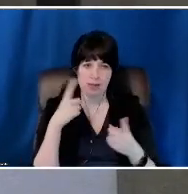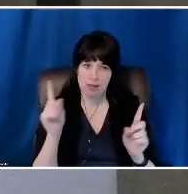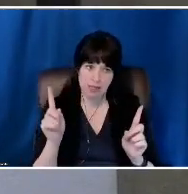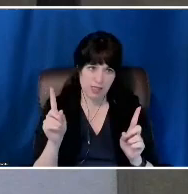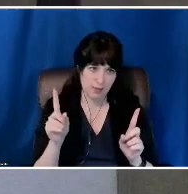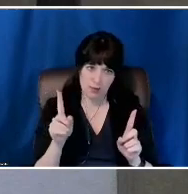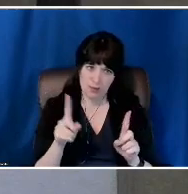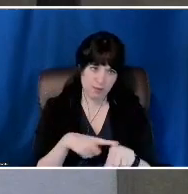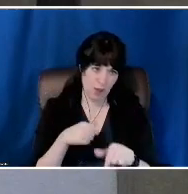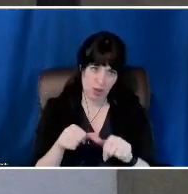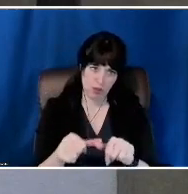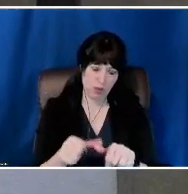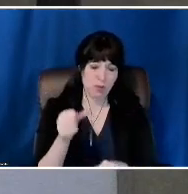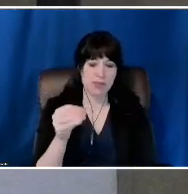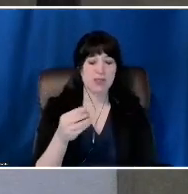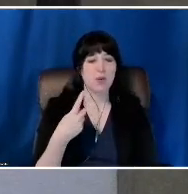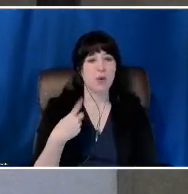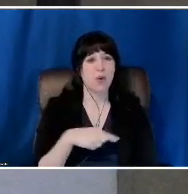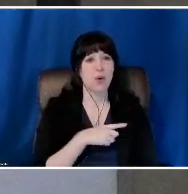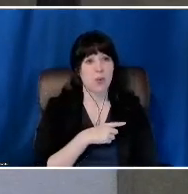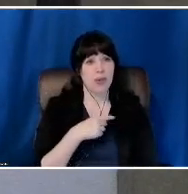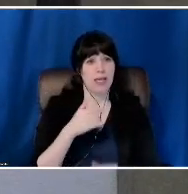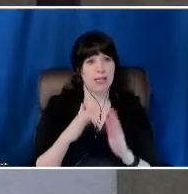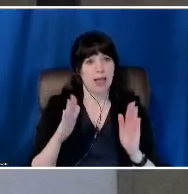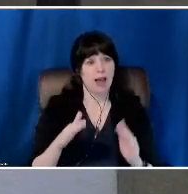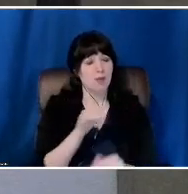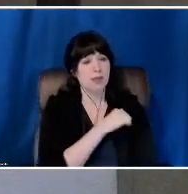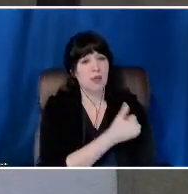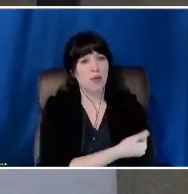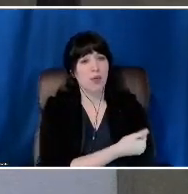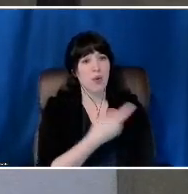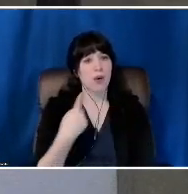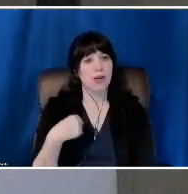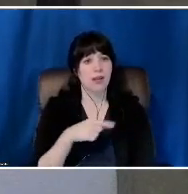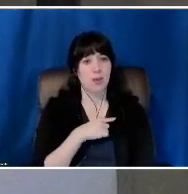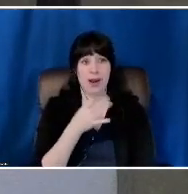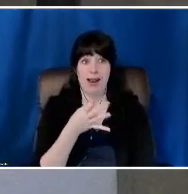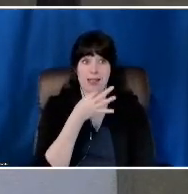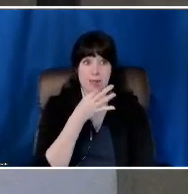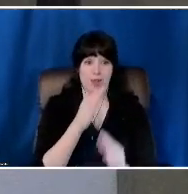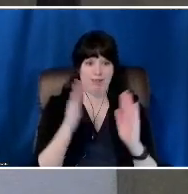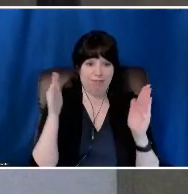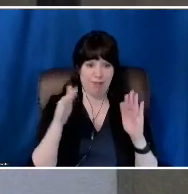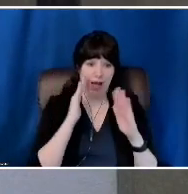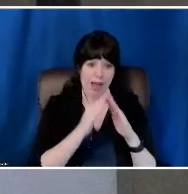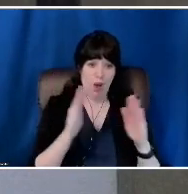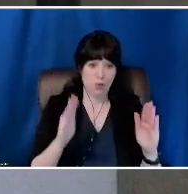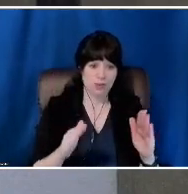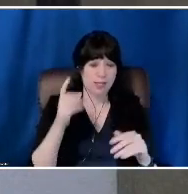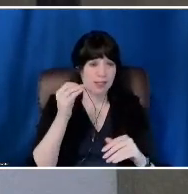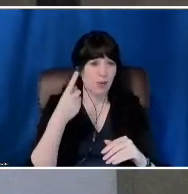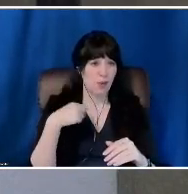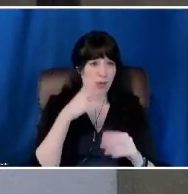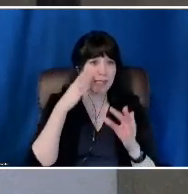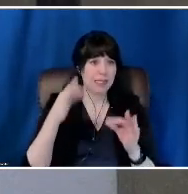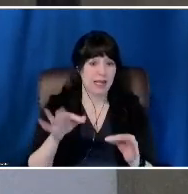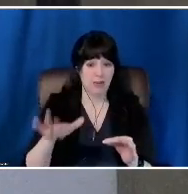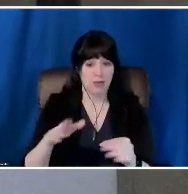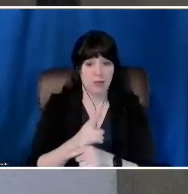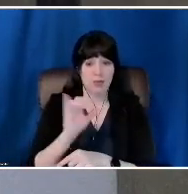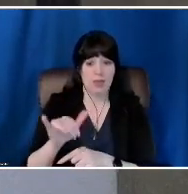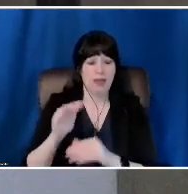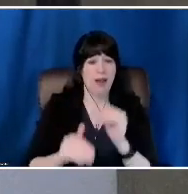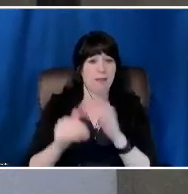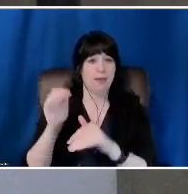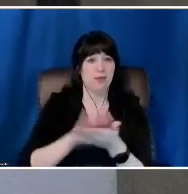long-term, and so we as the housing authority, we're experts at housing, so we decided to take that building and turn it into two